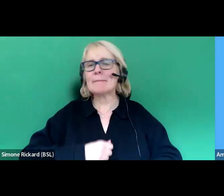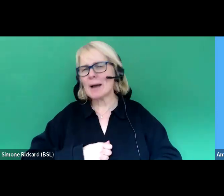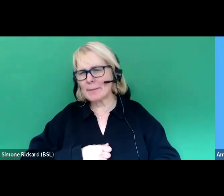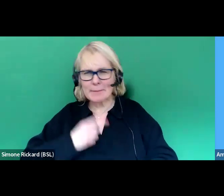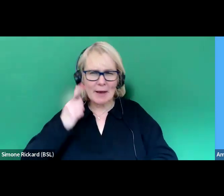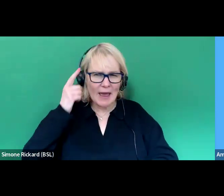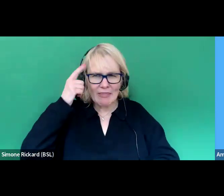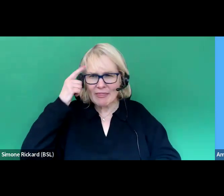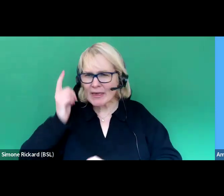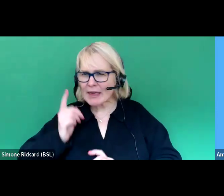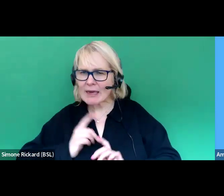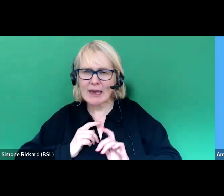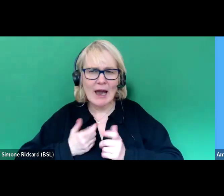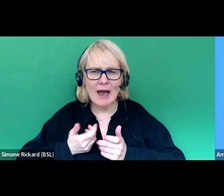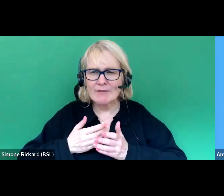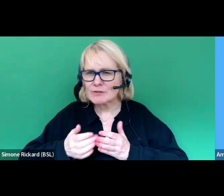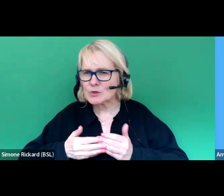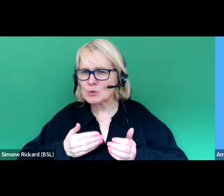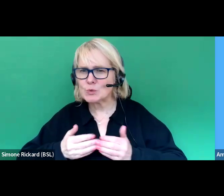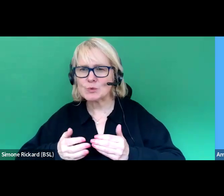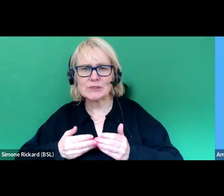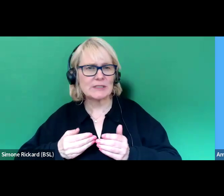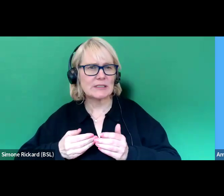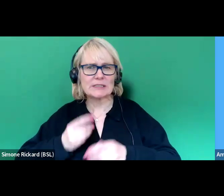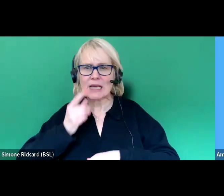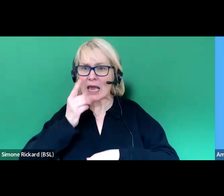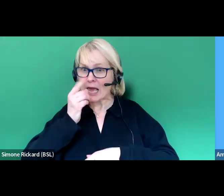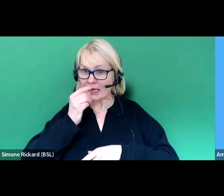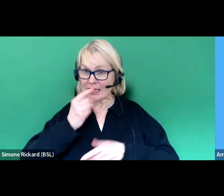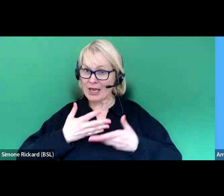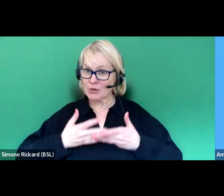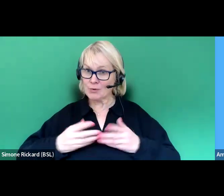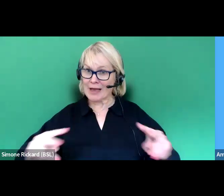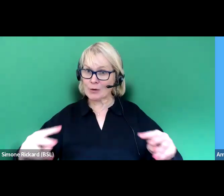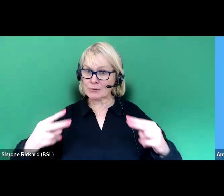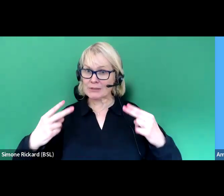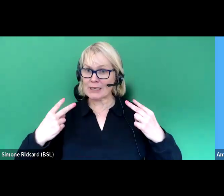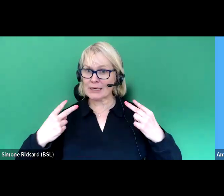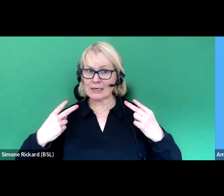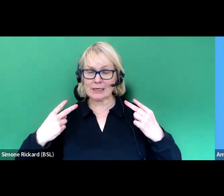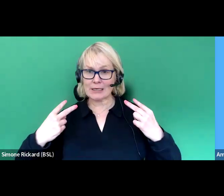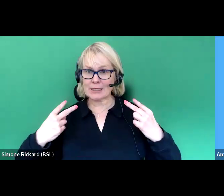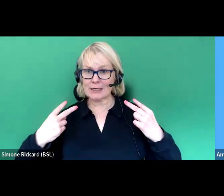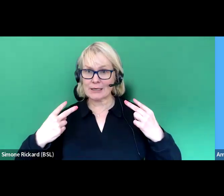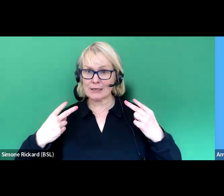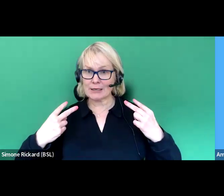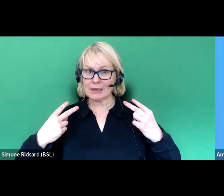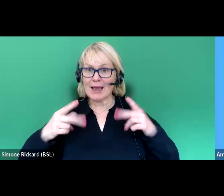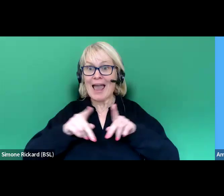think I've sorted it. Oh, you think you've sorted it? Okay, can people now say if they can see Simone as well as the